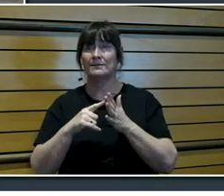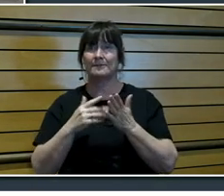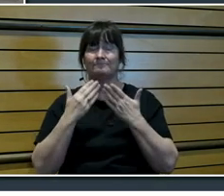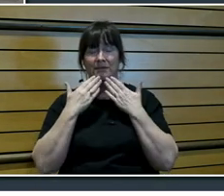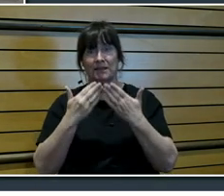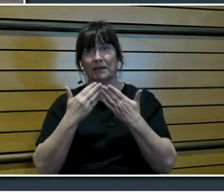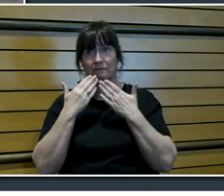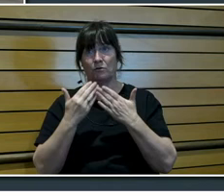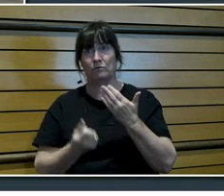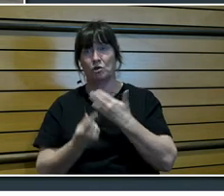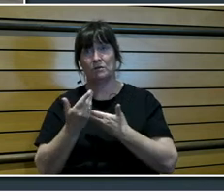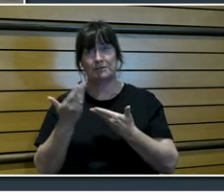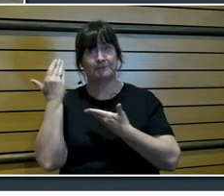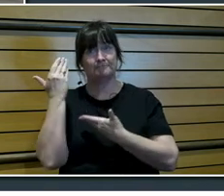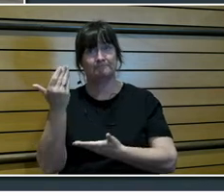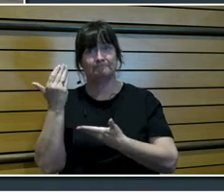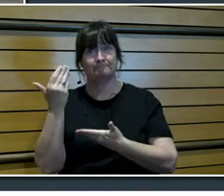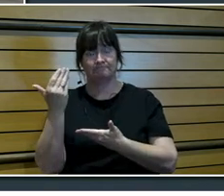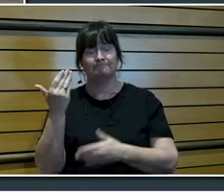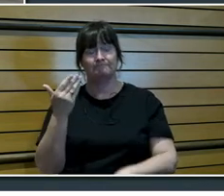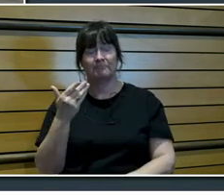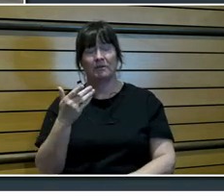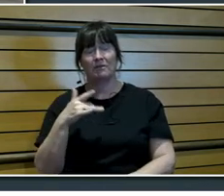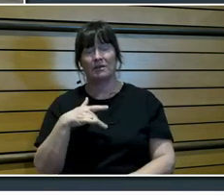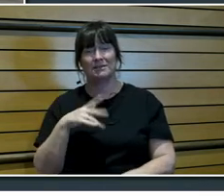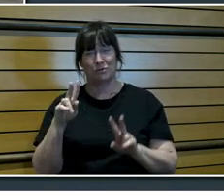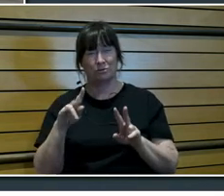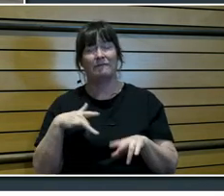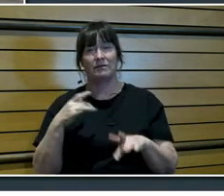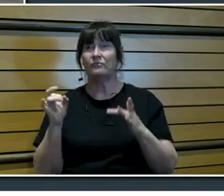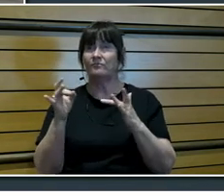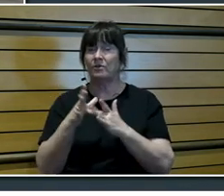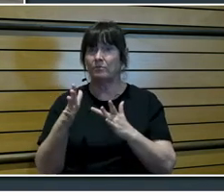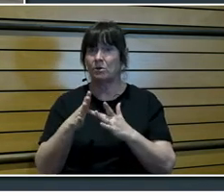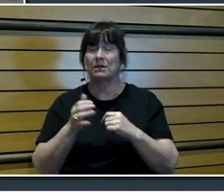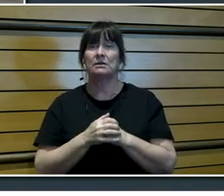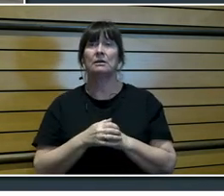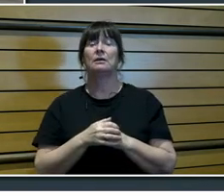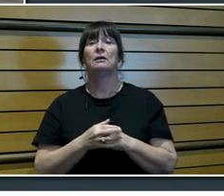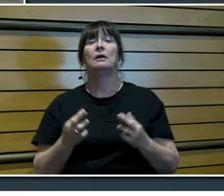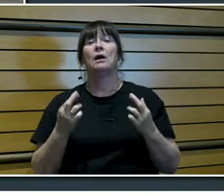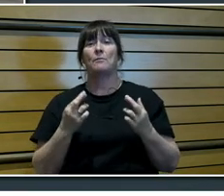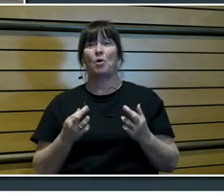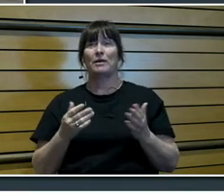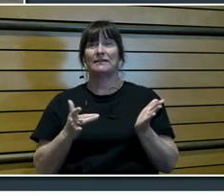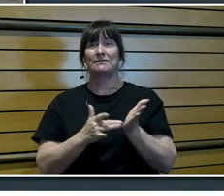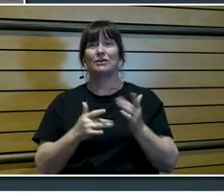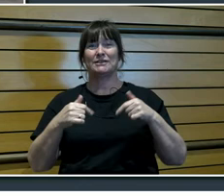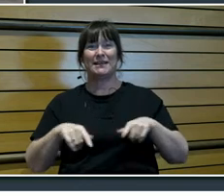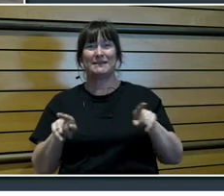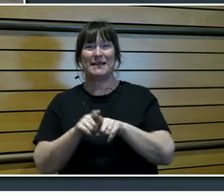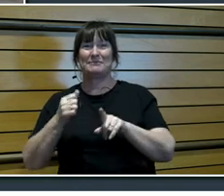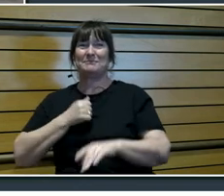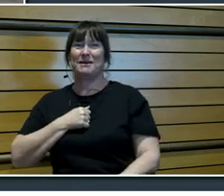to speak to what I consider to be a really important issue. Use the mic. I'm hoping that the technology here is the same as